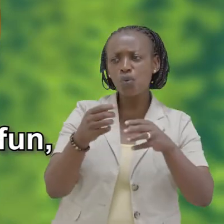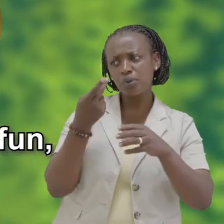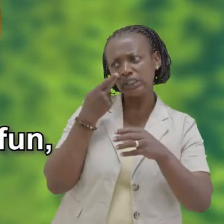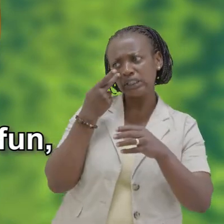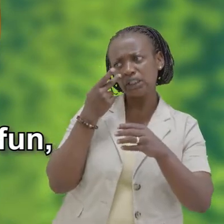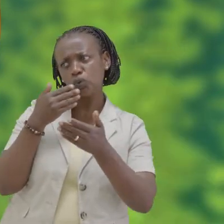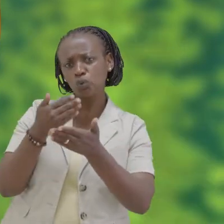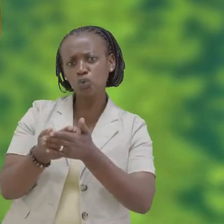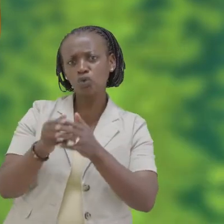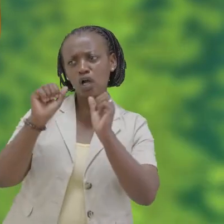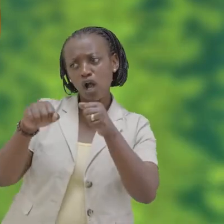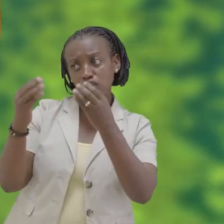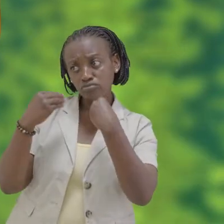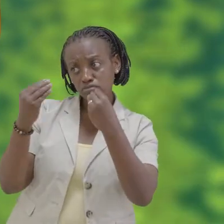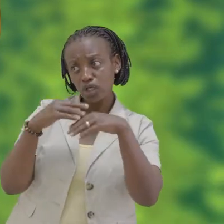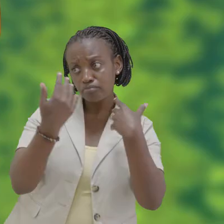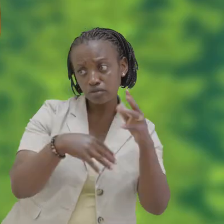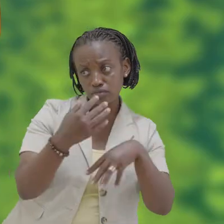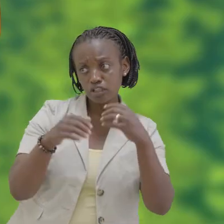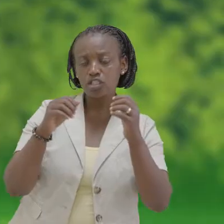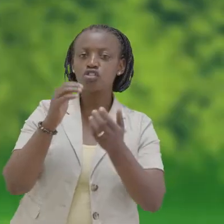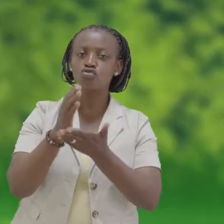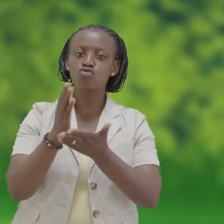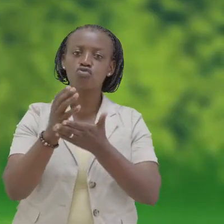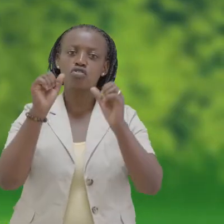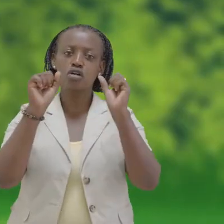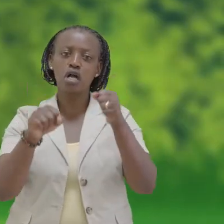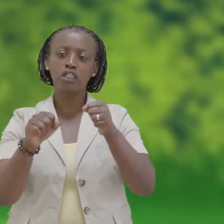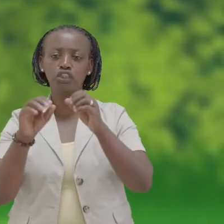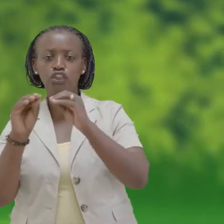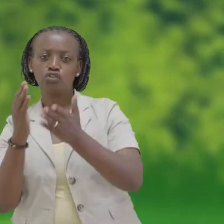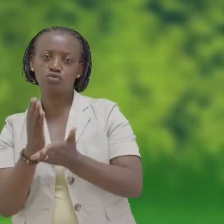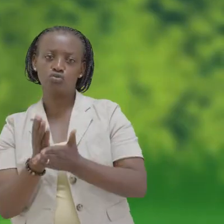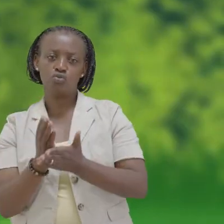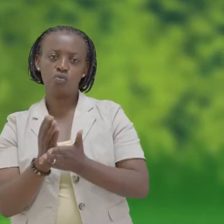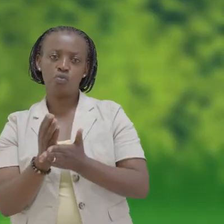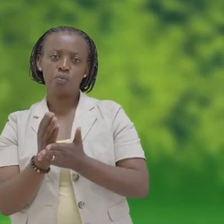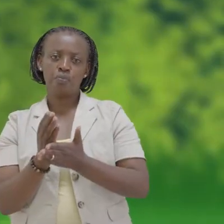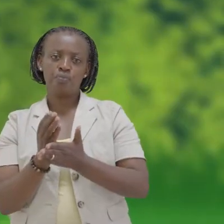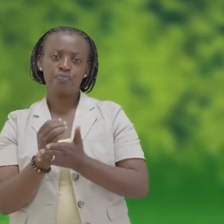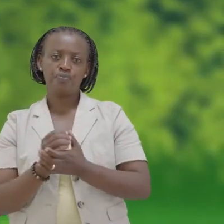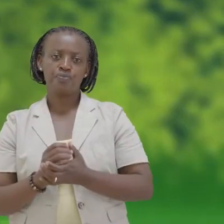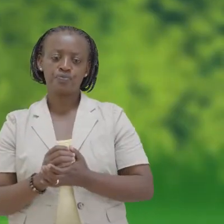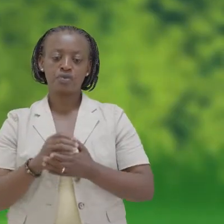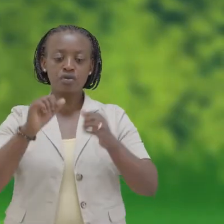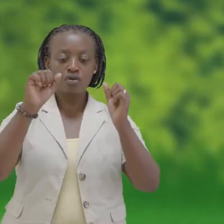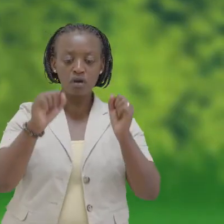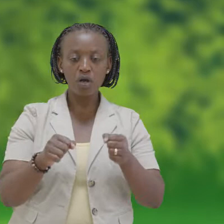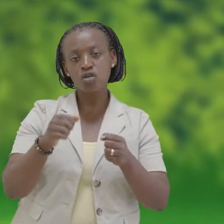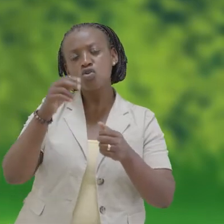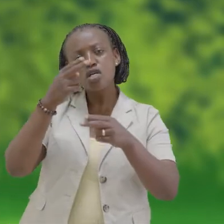seems fun. Can you teach us how to play it? Sure, I would love to. I have called this